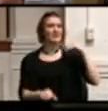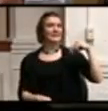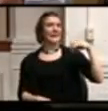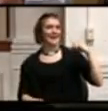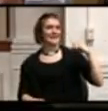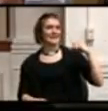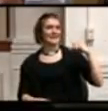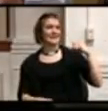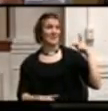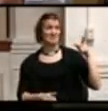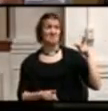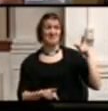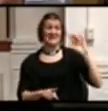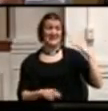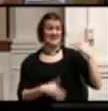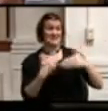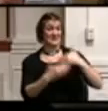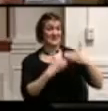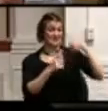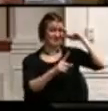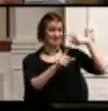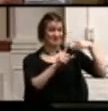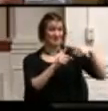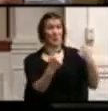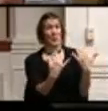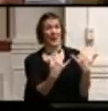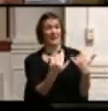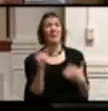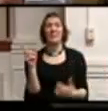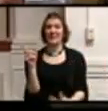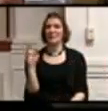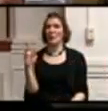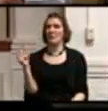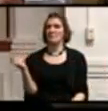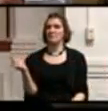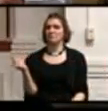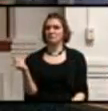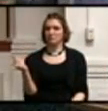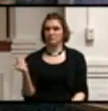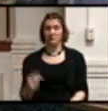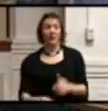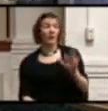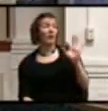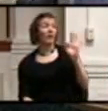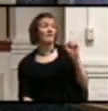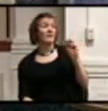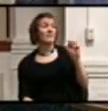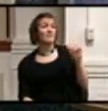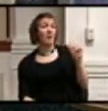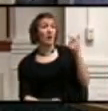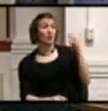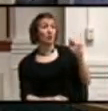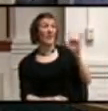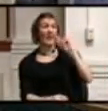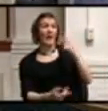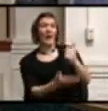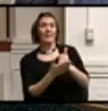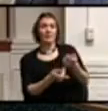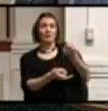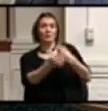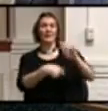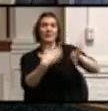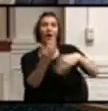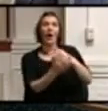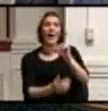much keeps us, we're still in the running for that funding also. And the FEMA grant would allow us to replace all of the